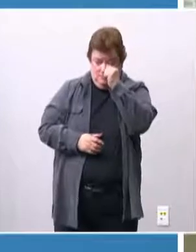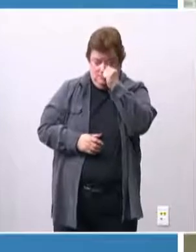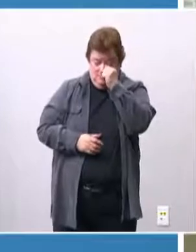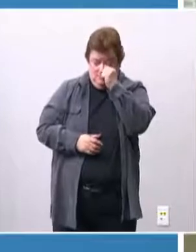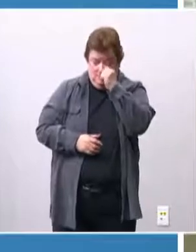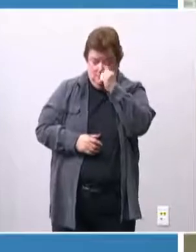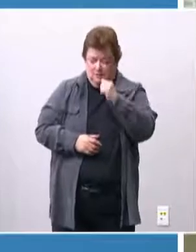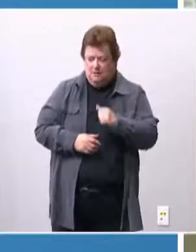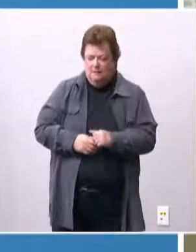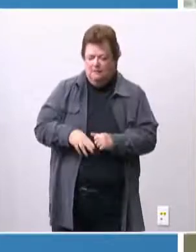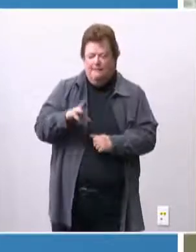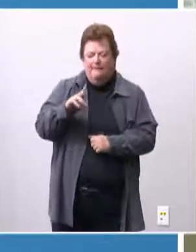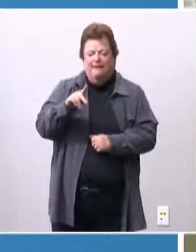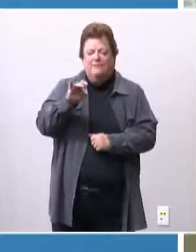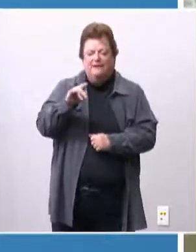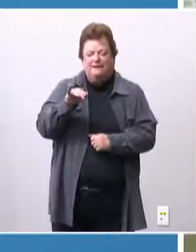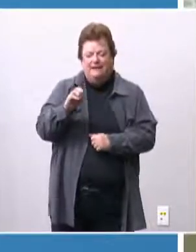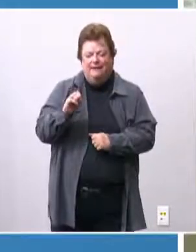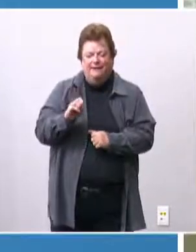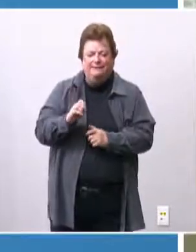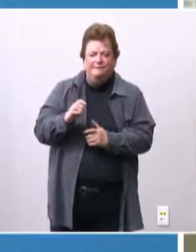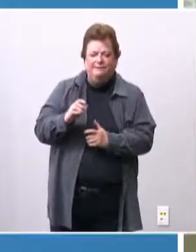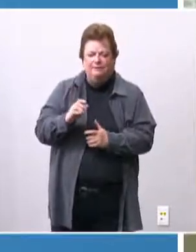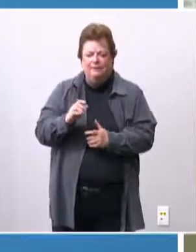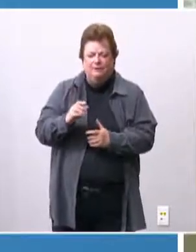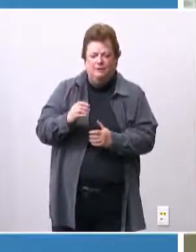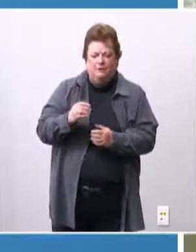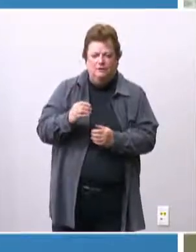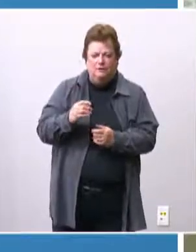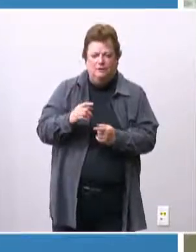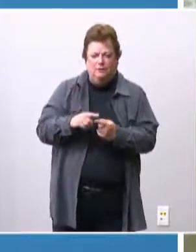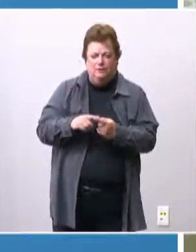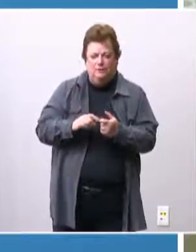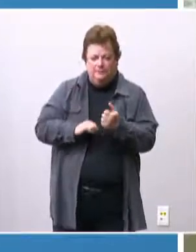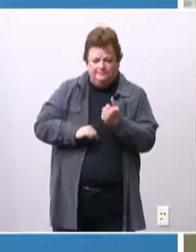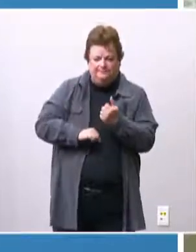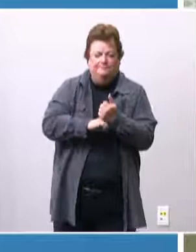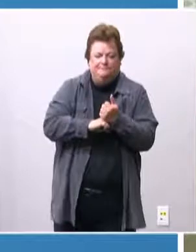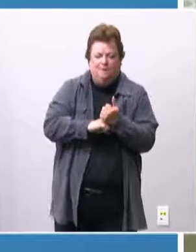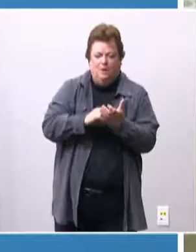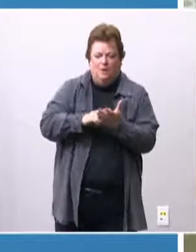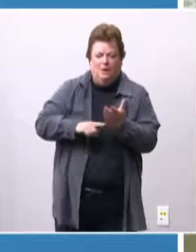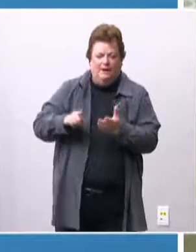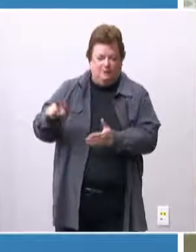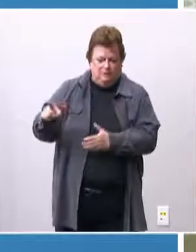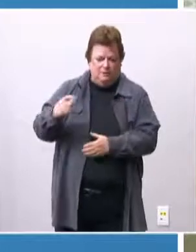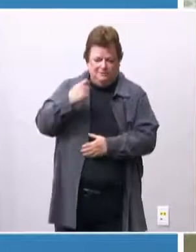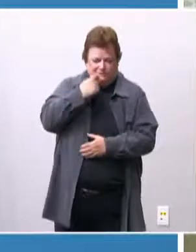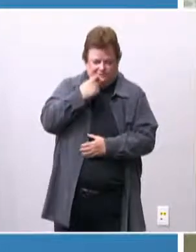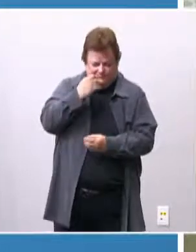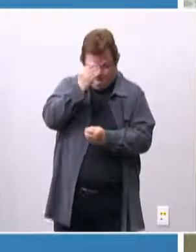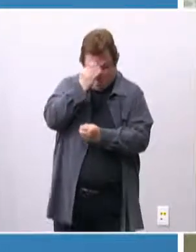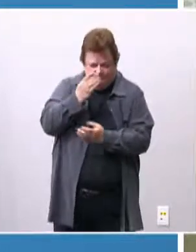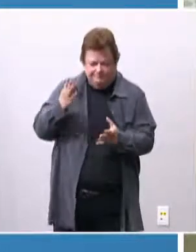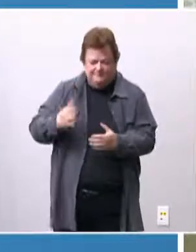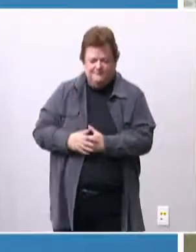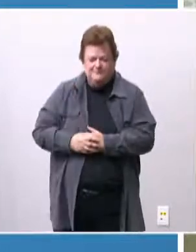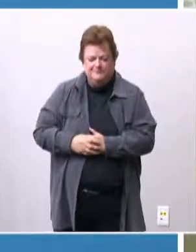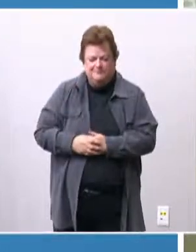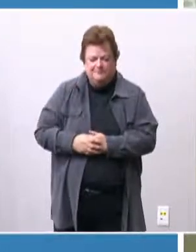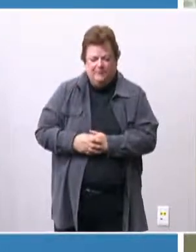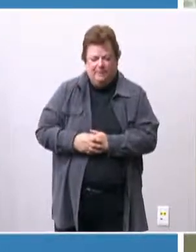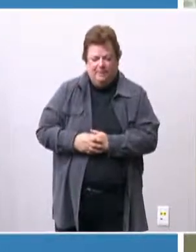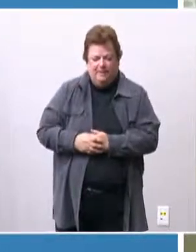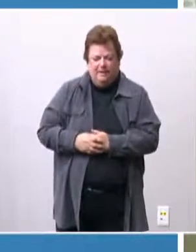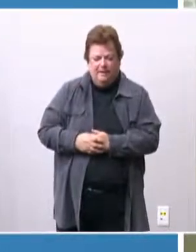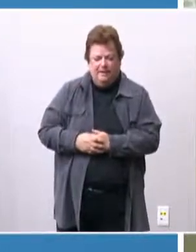kind of for an update to sort of solidify a lot of what you just reported. It's we